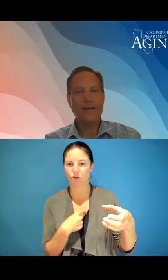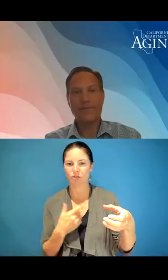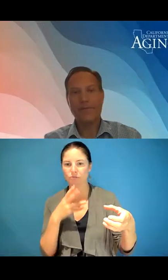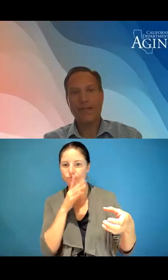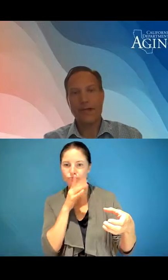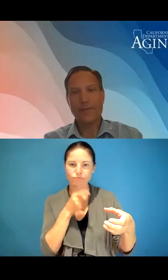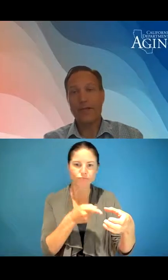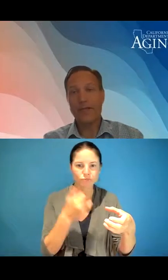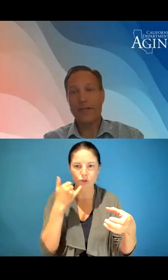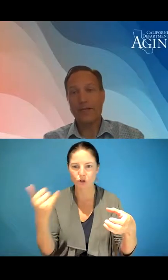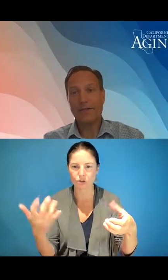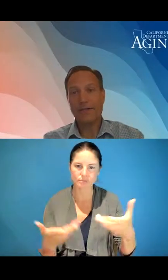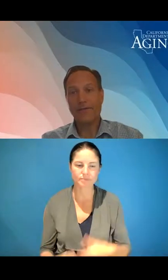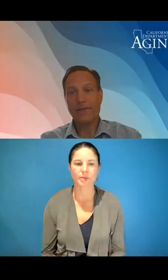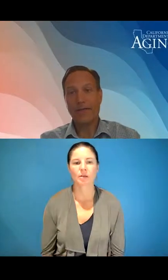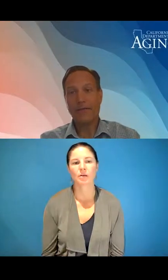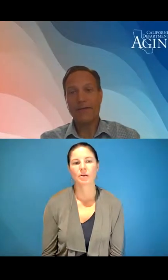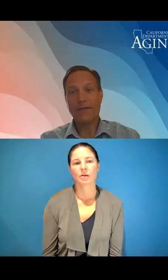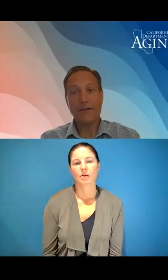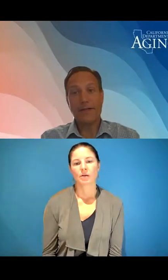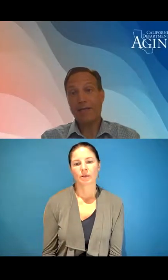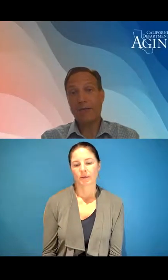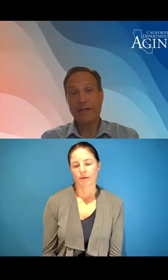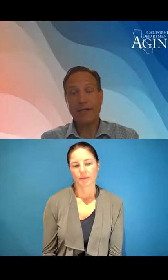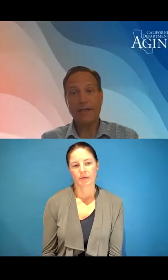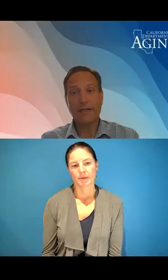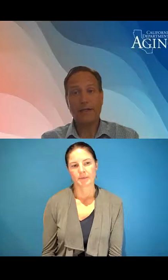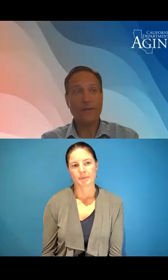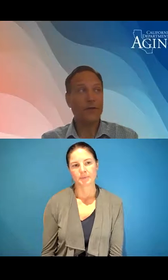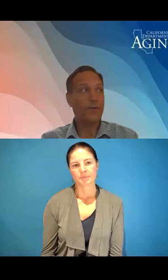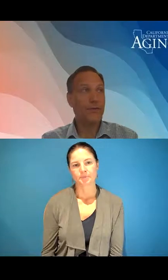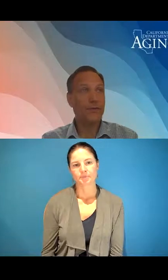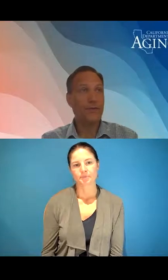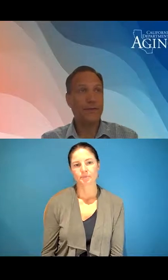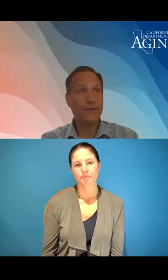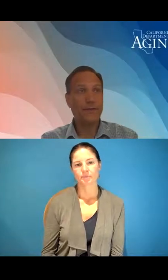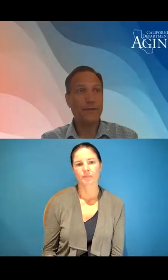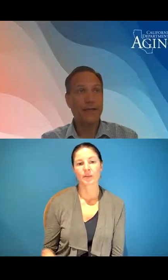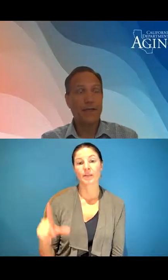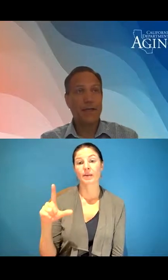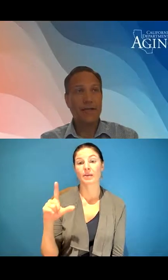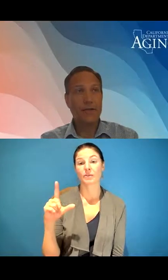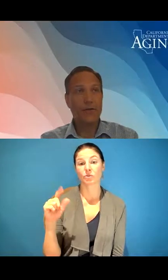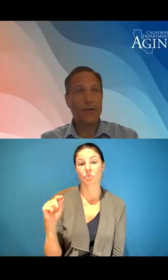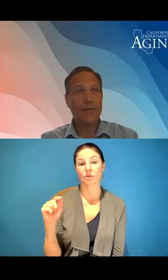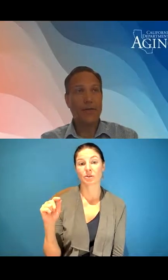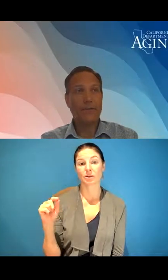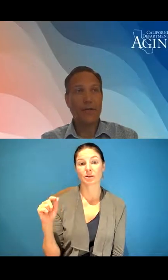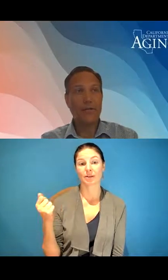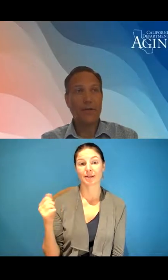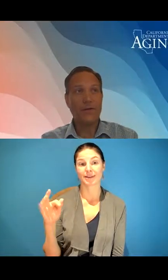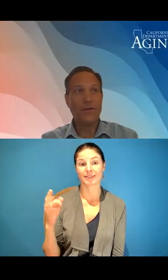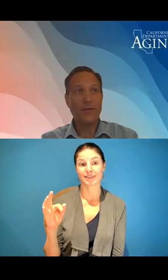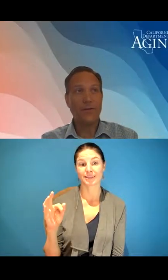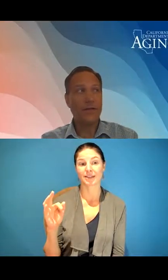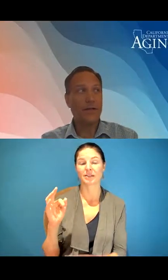All right. Another key initiative that we started in 2019 was falls prevention services. So as we